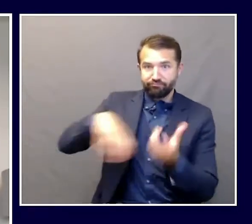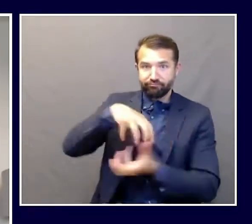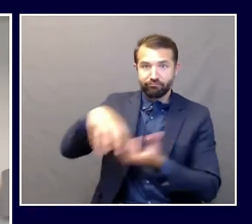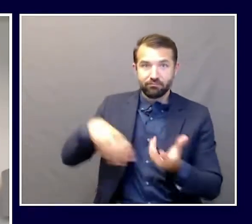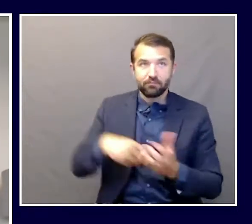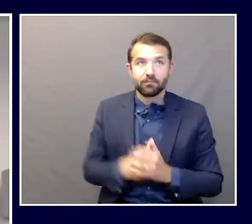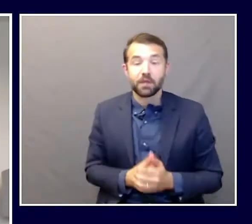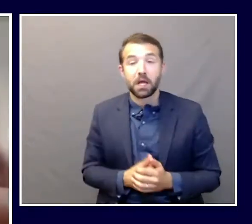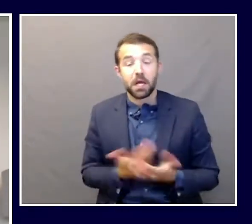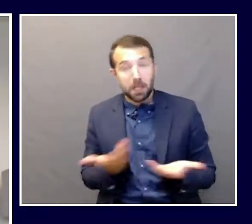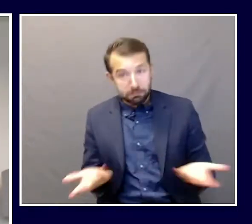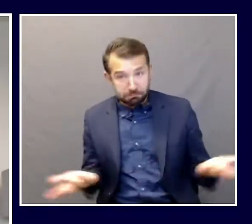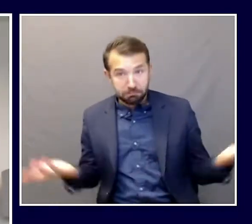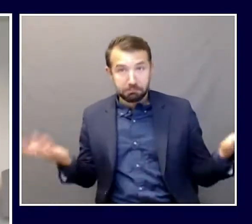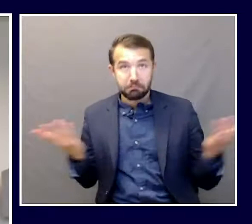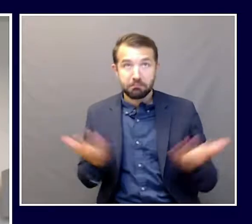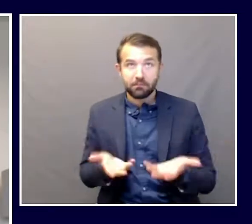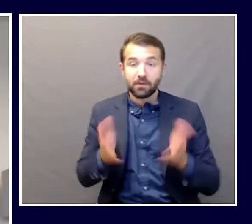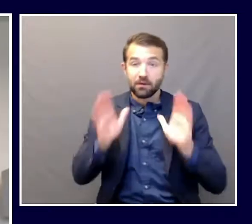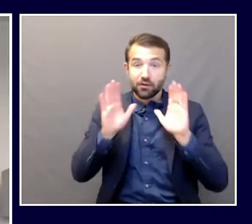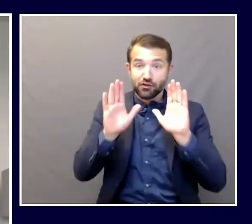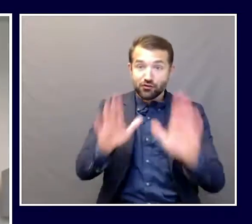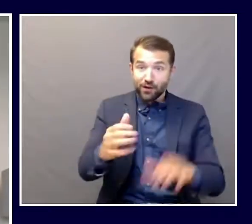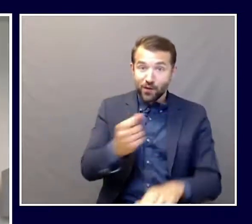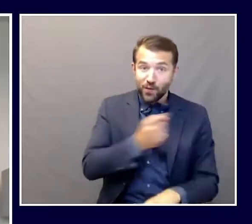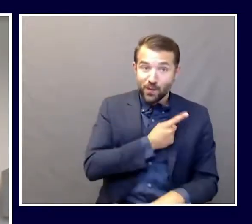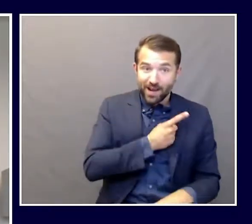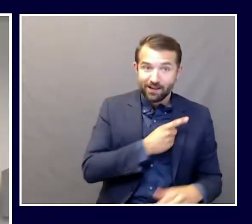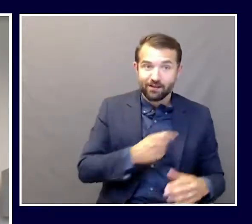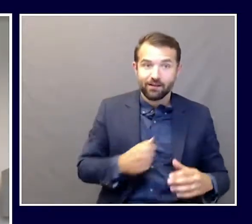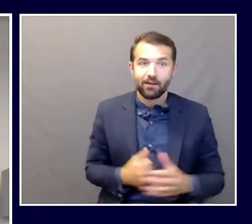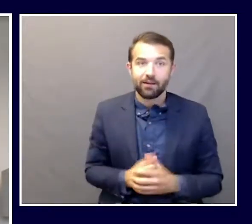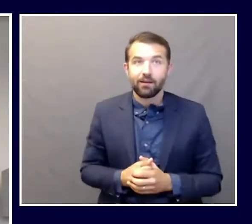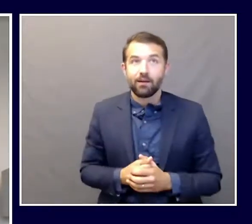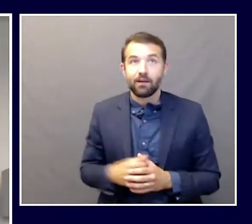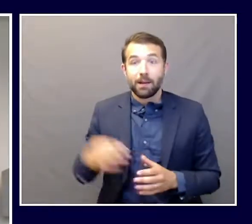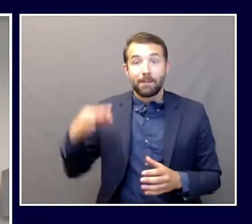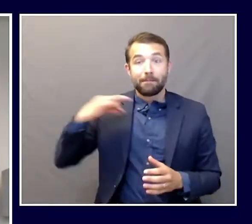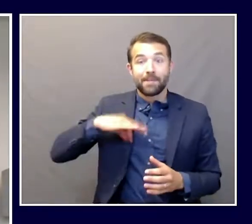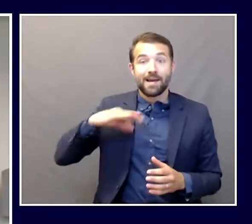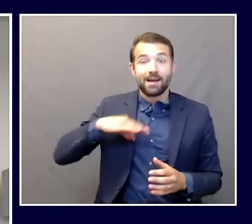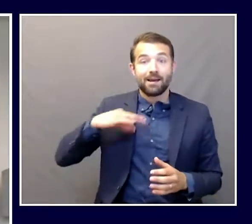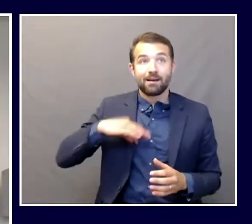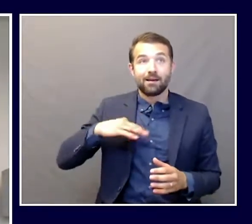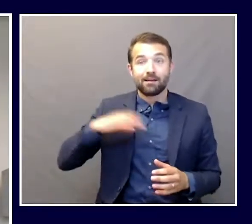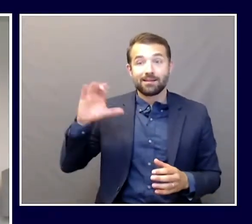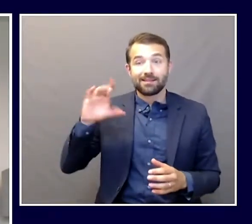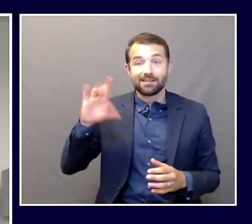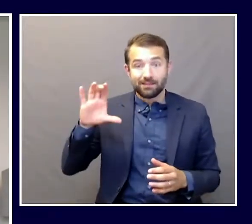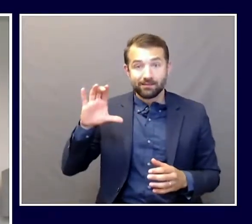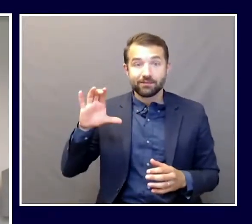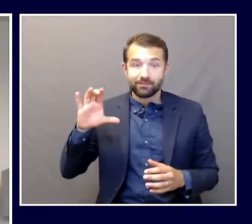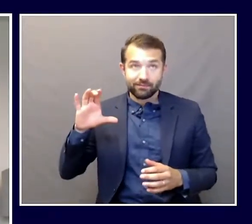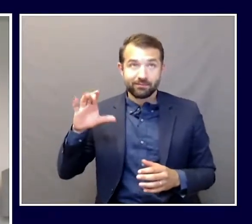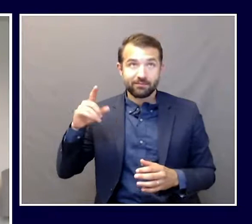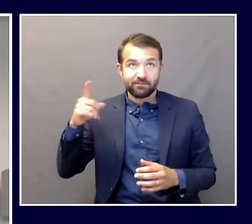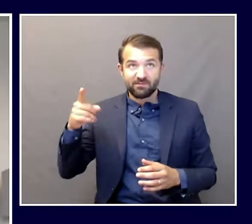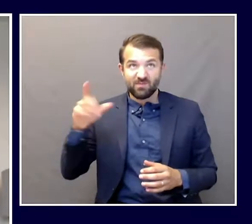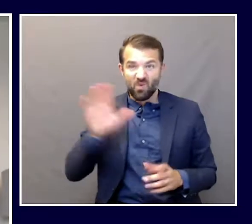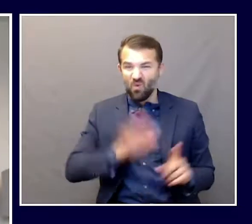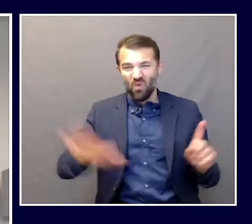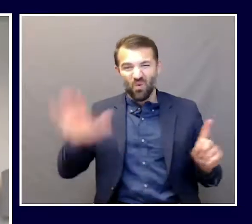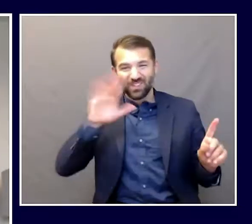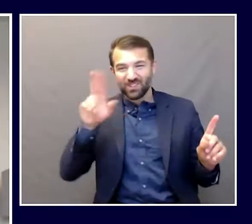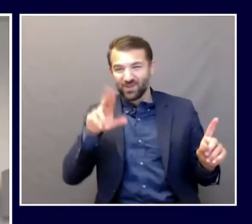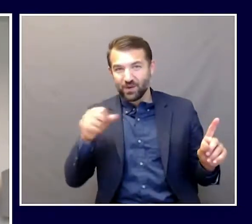CDC, and then state health departments across the country, we're planning for the possibility of boosters. I want to be really careful.